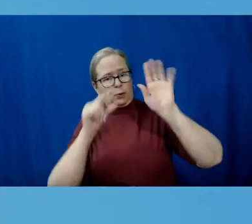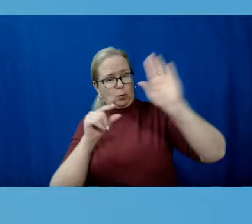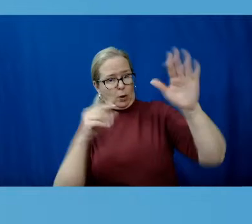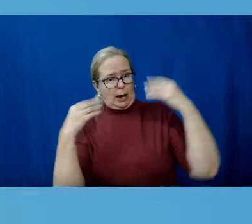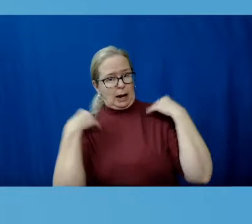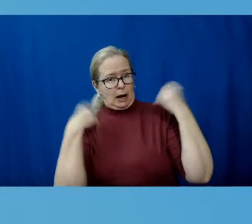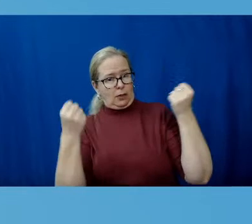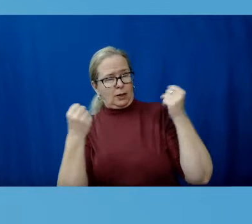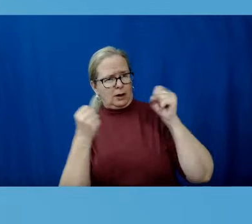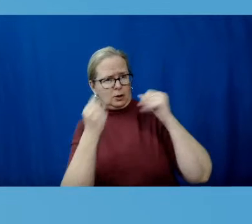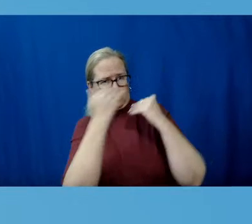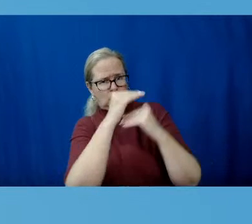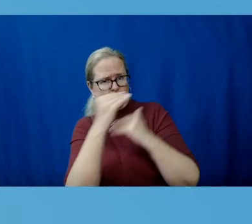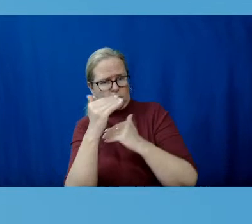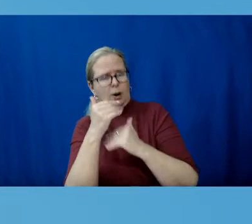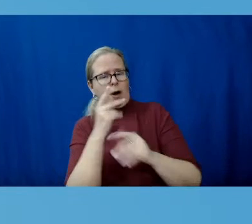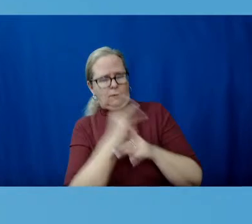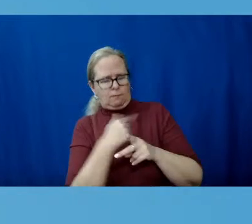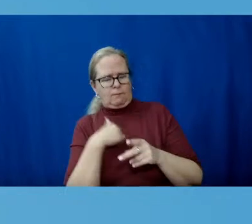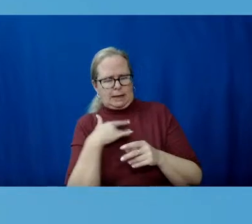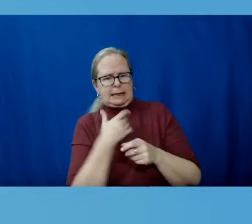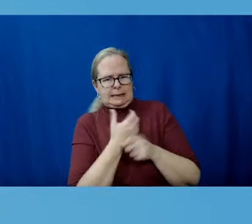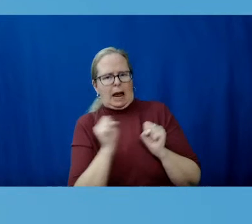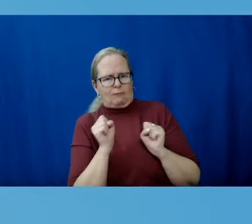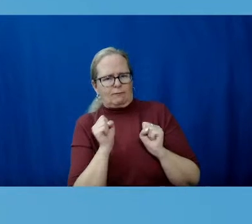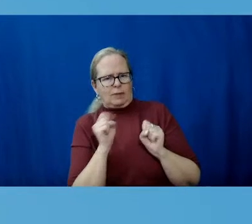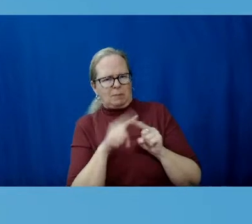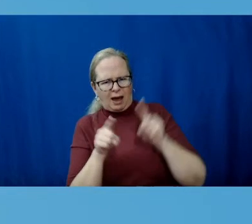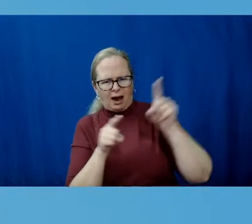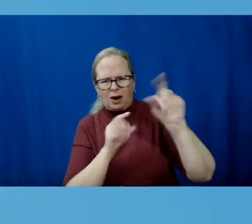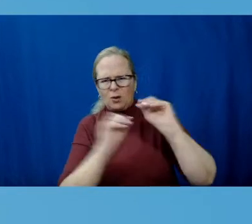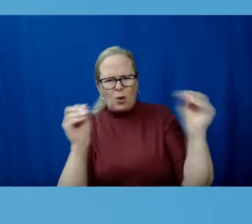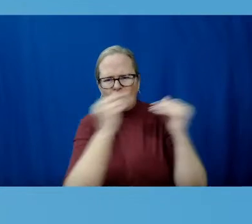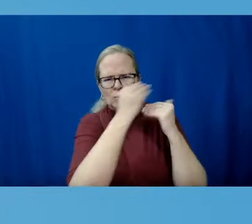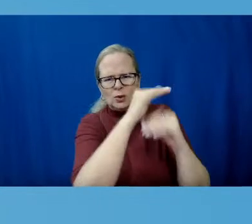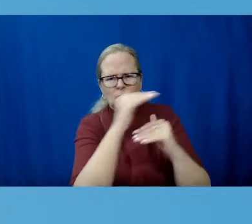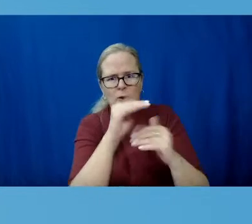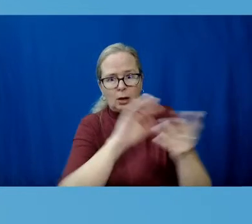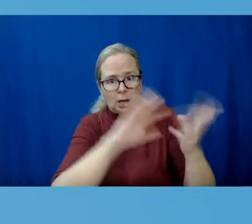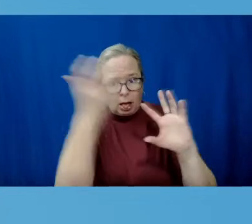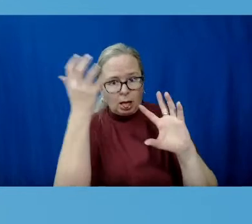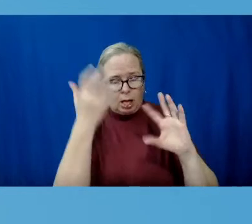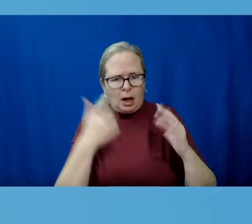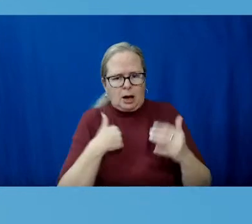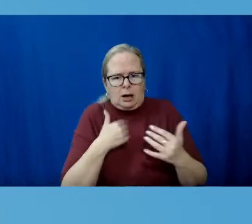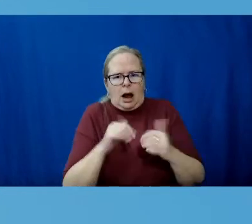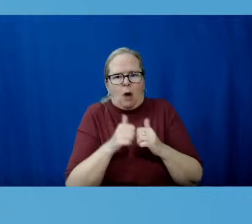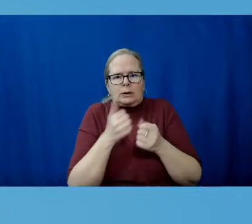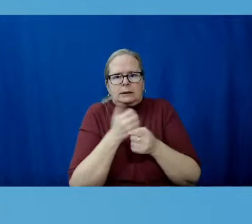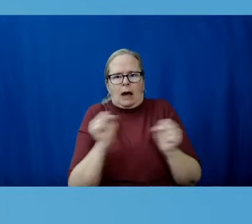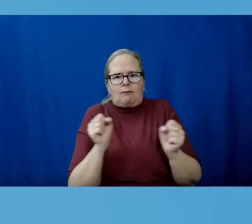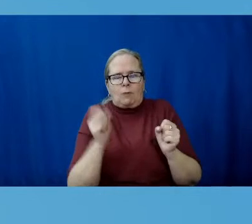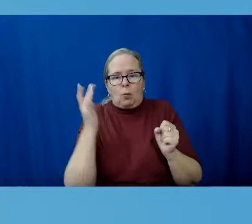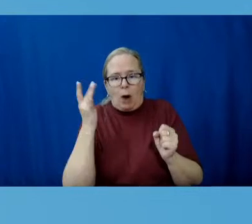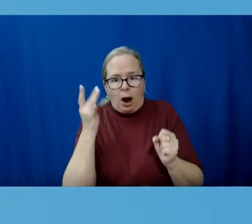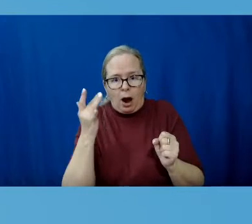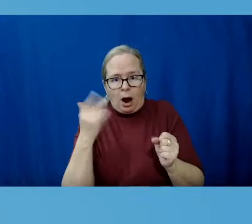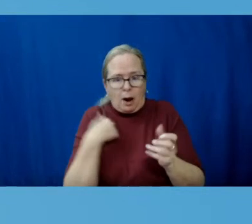to do, but to keep yourself safe, you may need to do more. So in some ways, people need to take things into their own